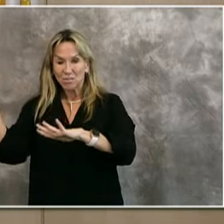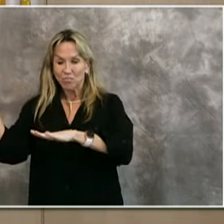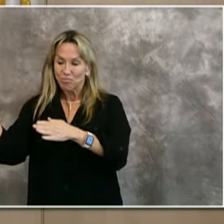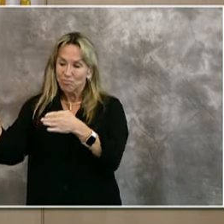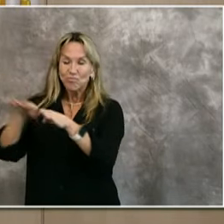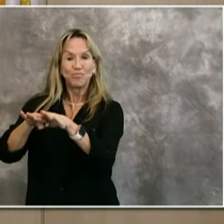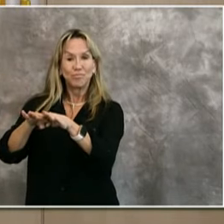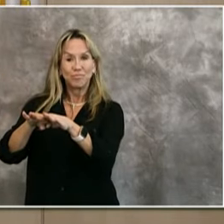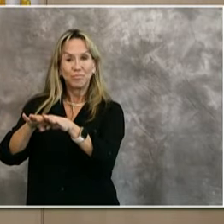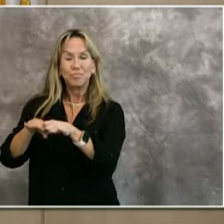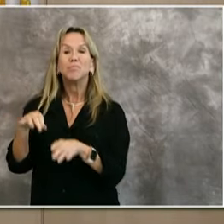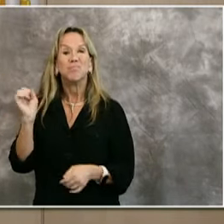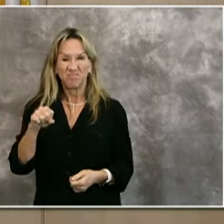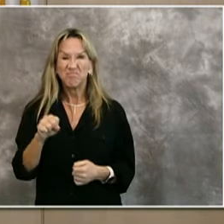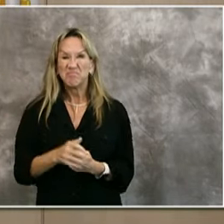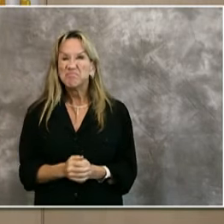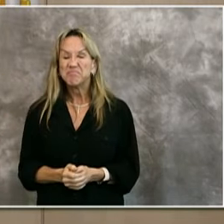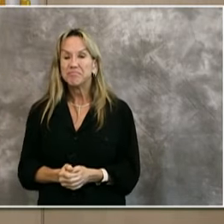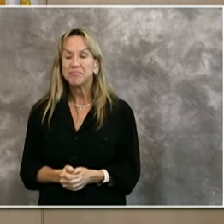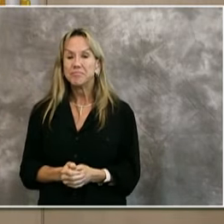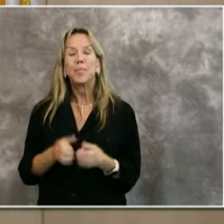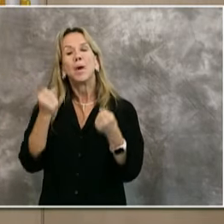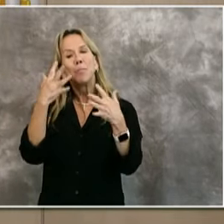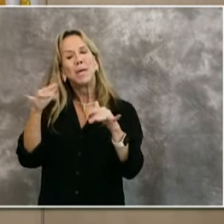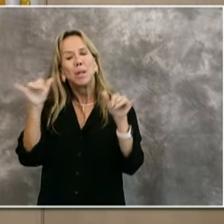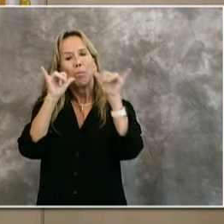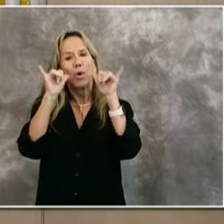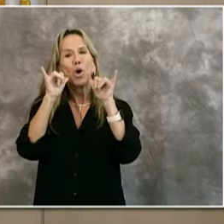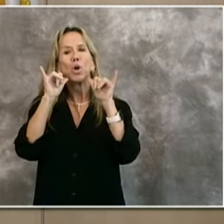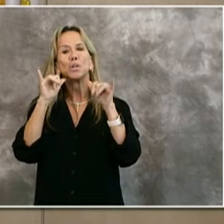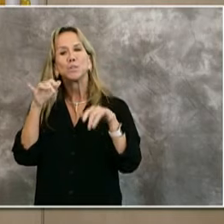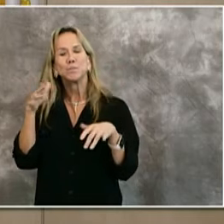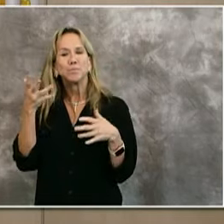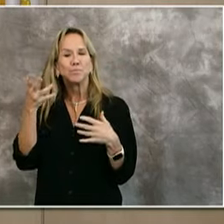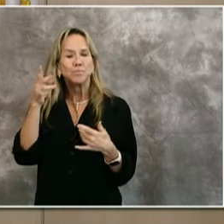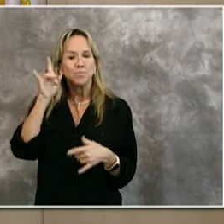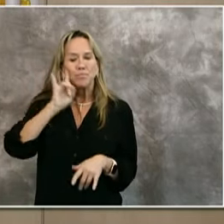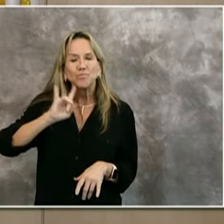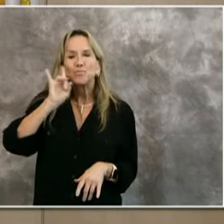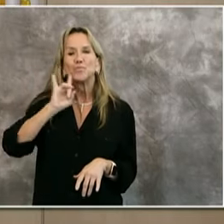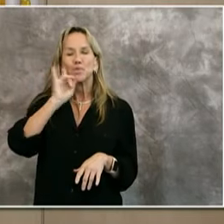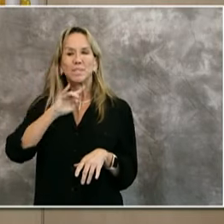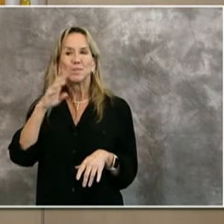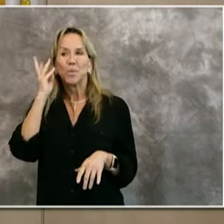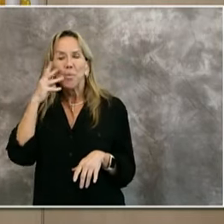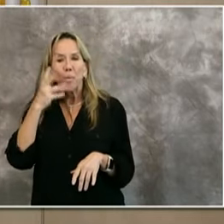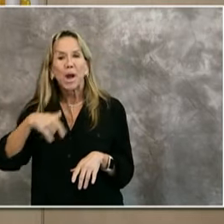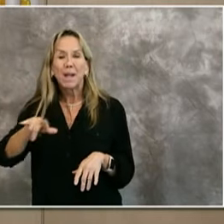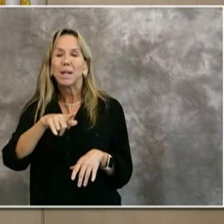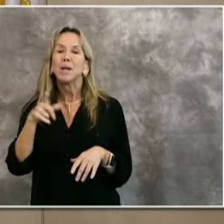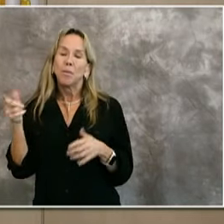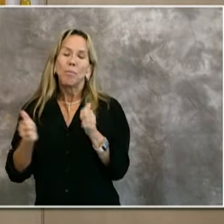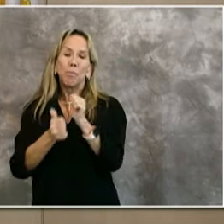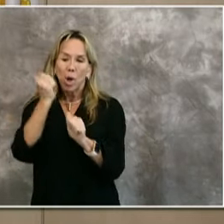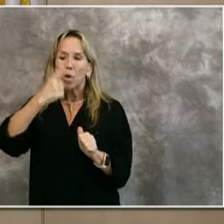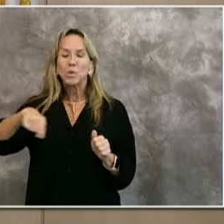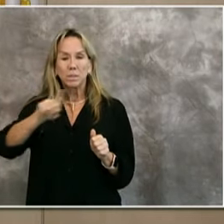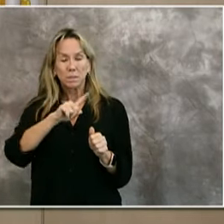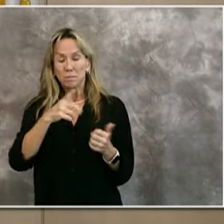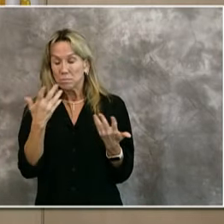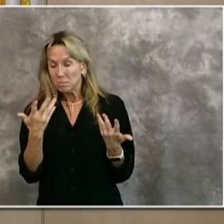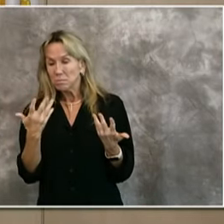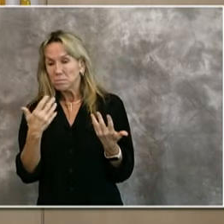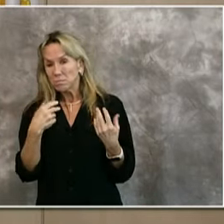But many bars, wineries, and breweries, as well as distilleries, do serve food, or they have the